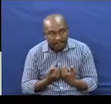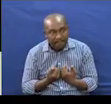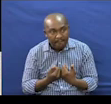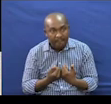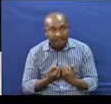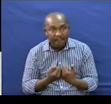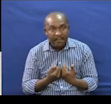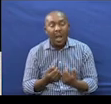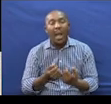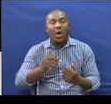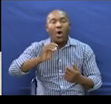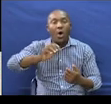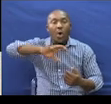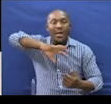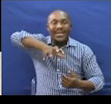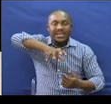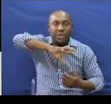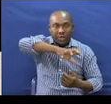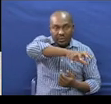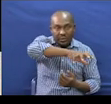a region